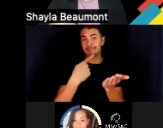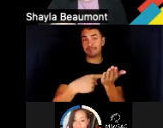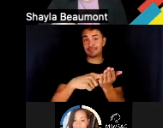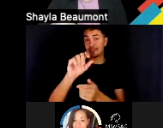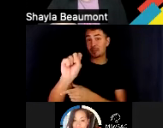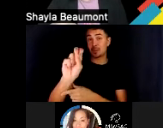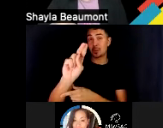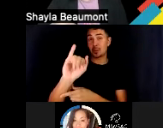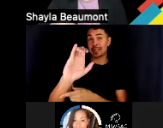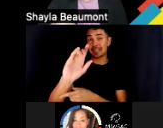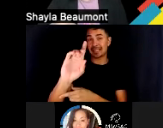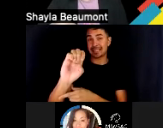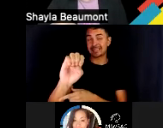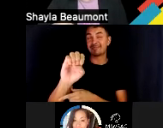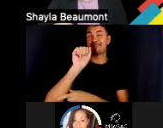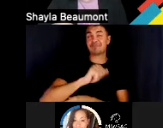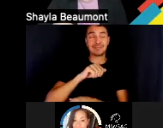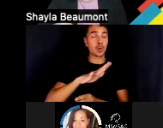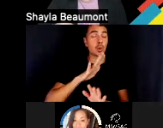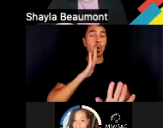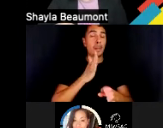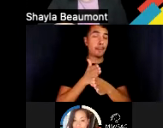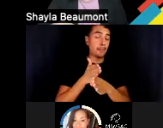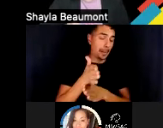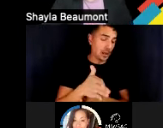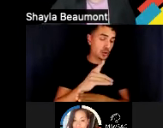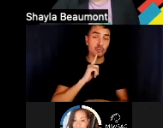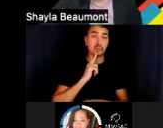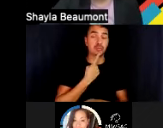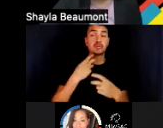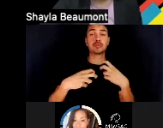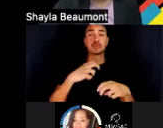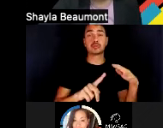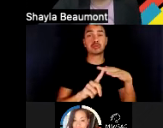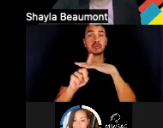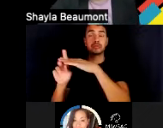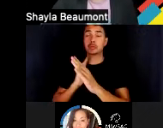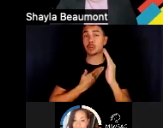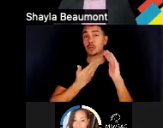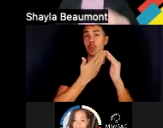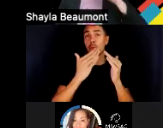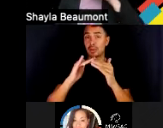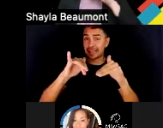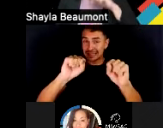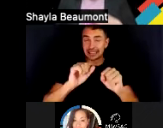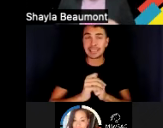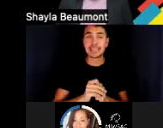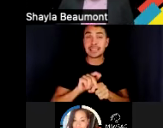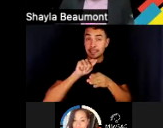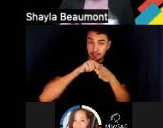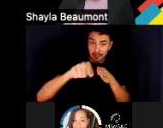that it is a major issue in many of our communities. And specifically here, we're looking at